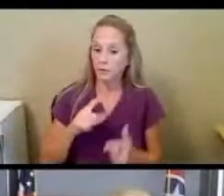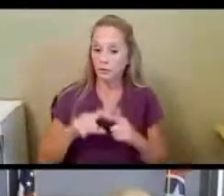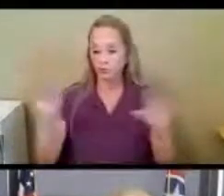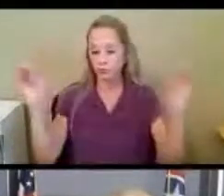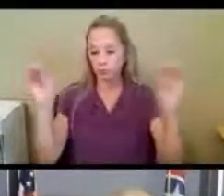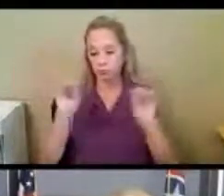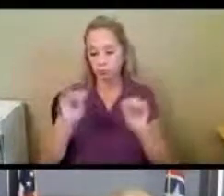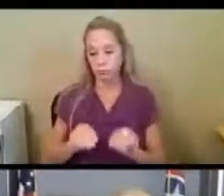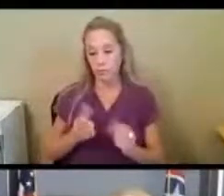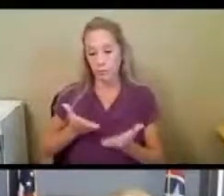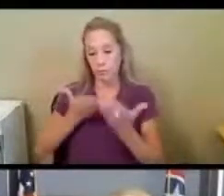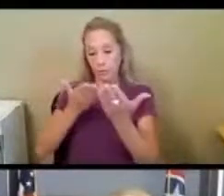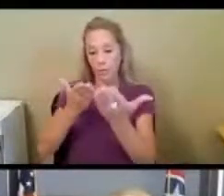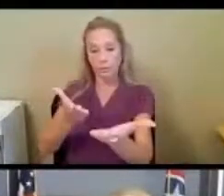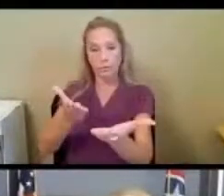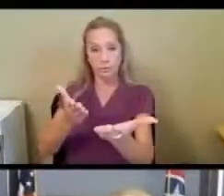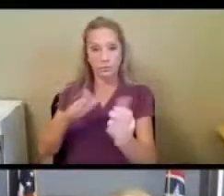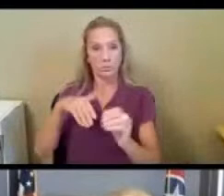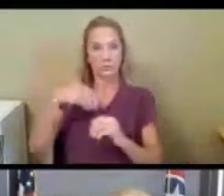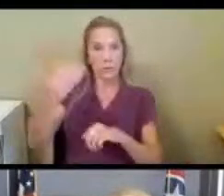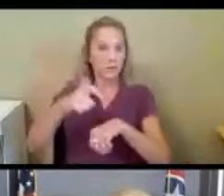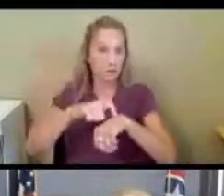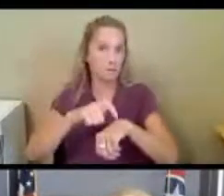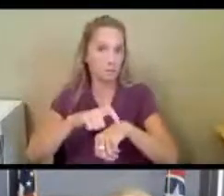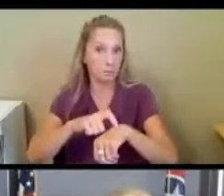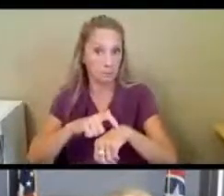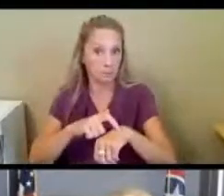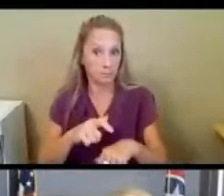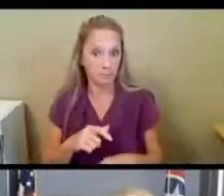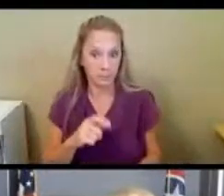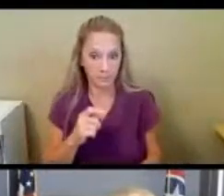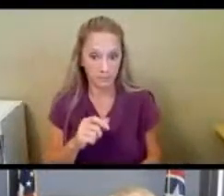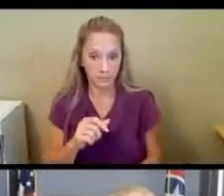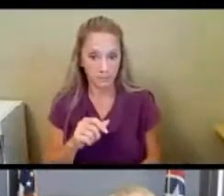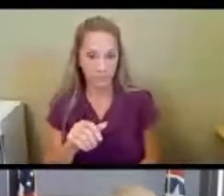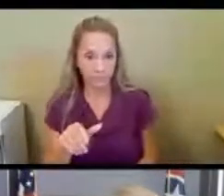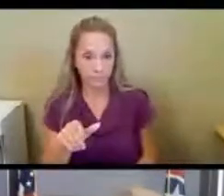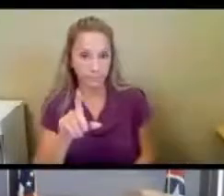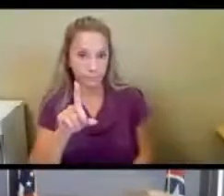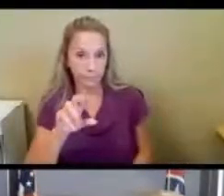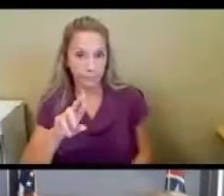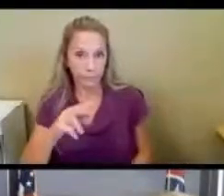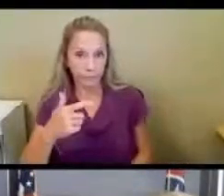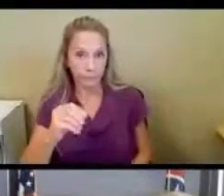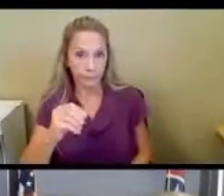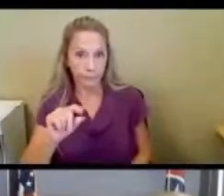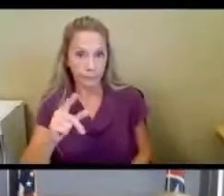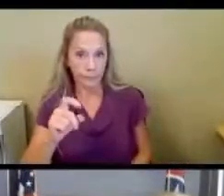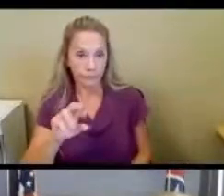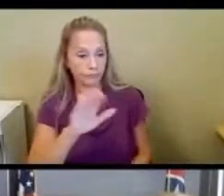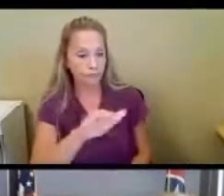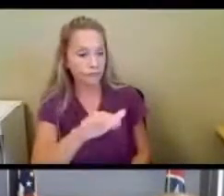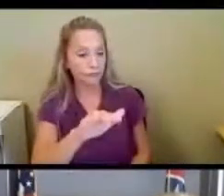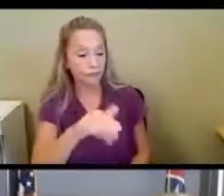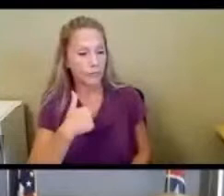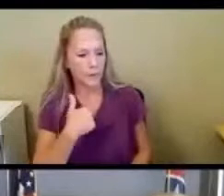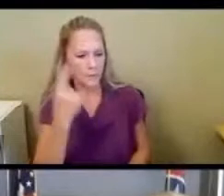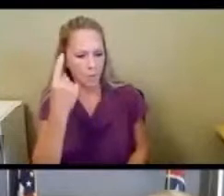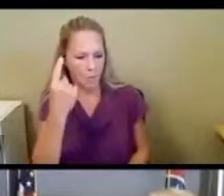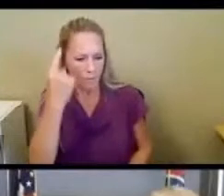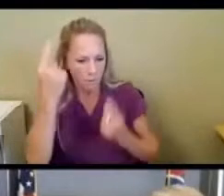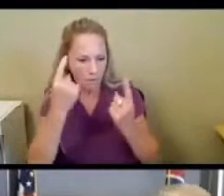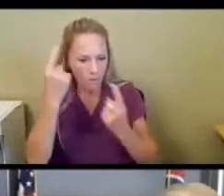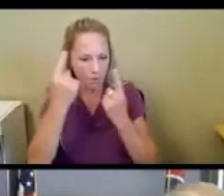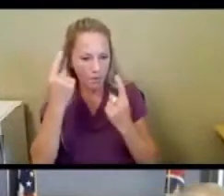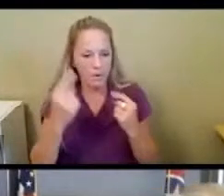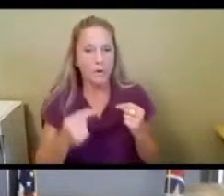if the board would like for consideration. Dr. Buchanan, one person's my thoughts on that is that I think if we have at